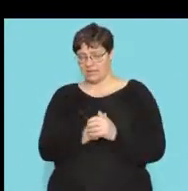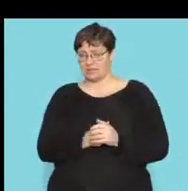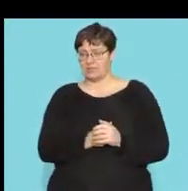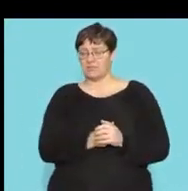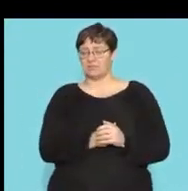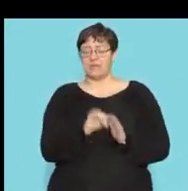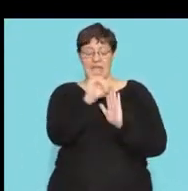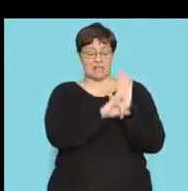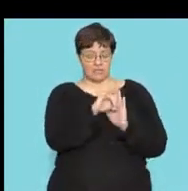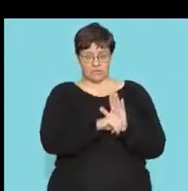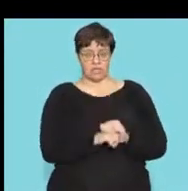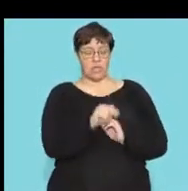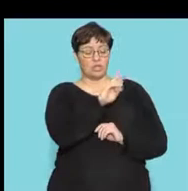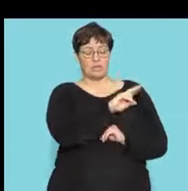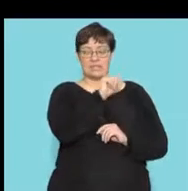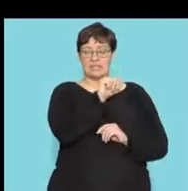insurance with